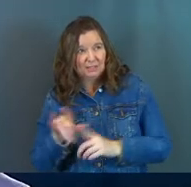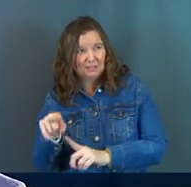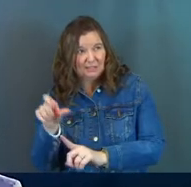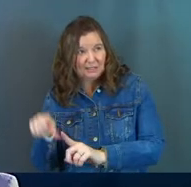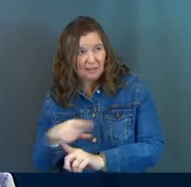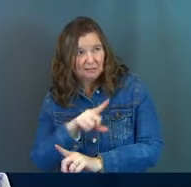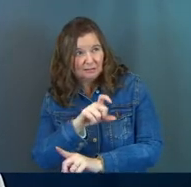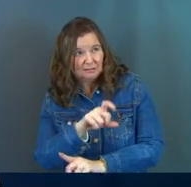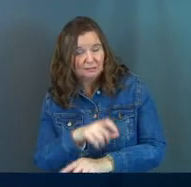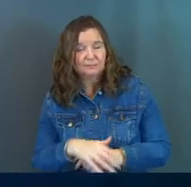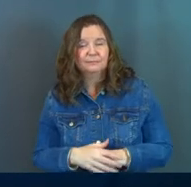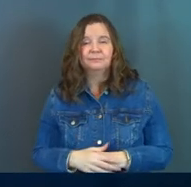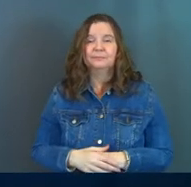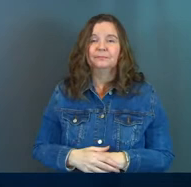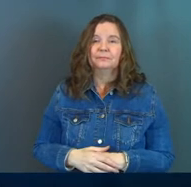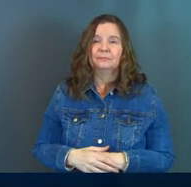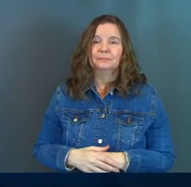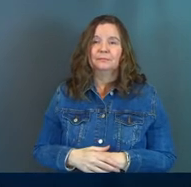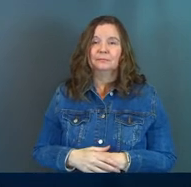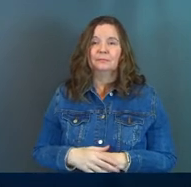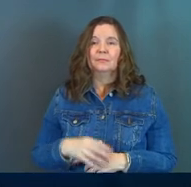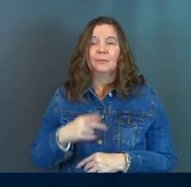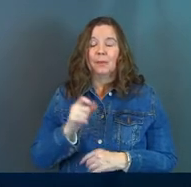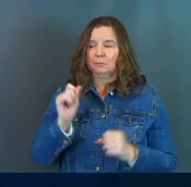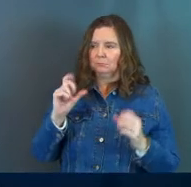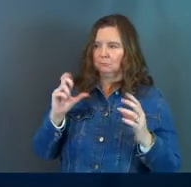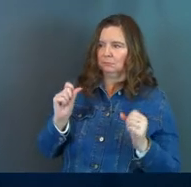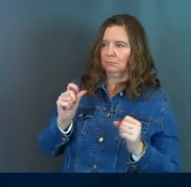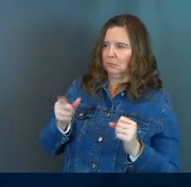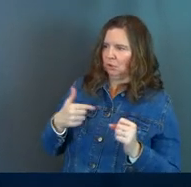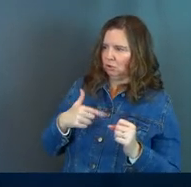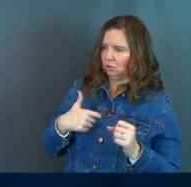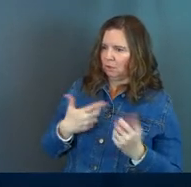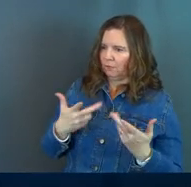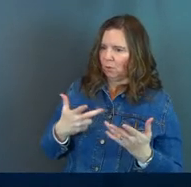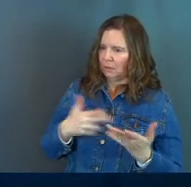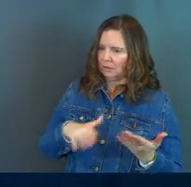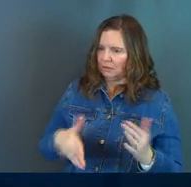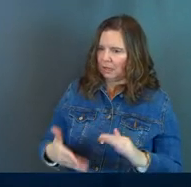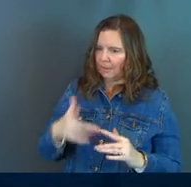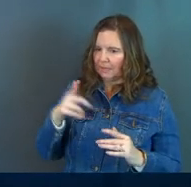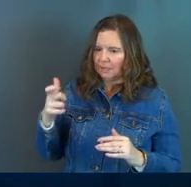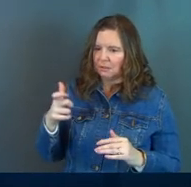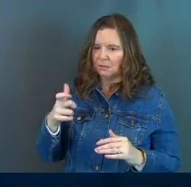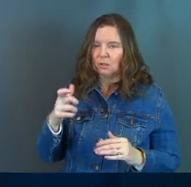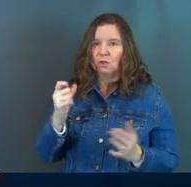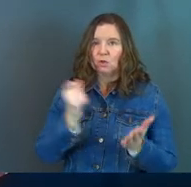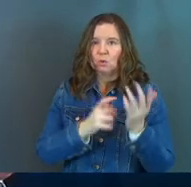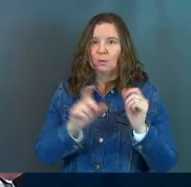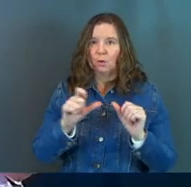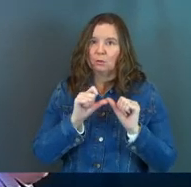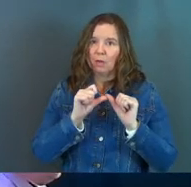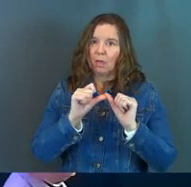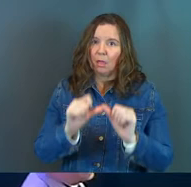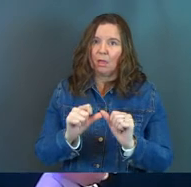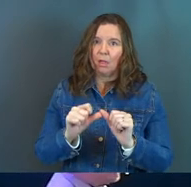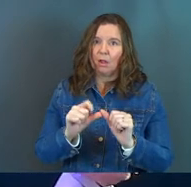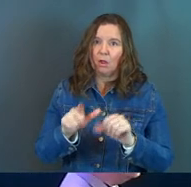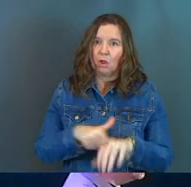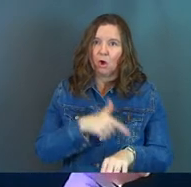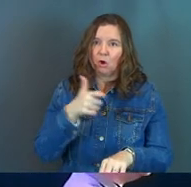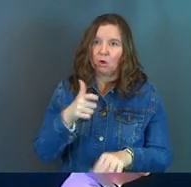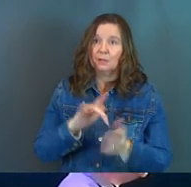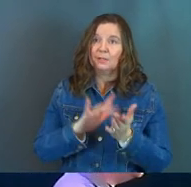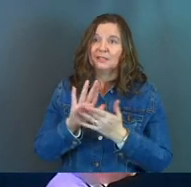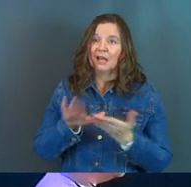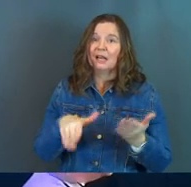Jesus. Next slide. Pilate was surprised to hear that he should have already died because crucifixion was supposed to take a whole lot